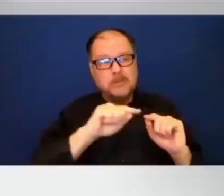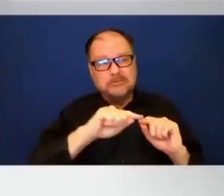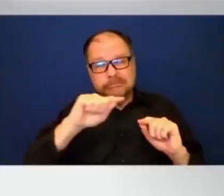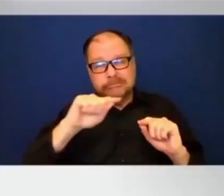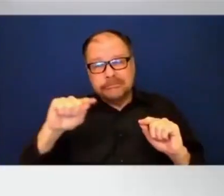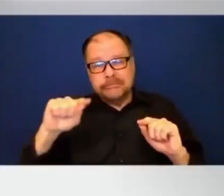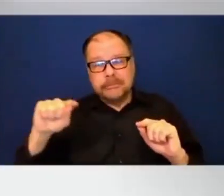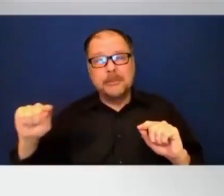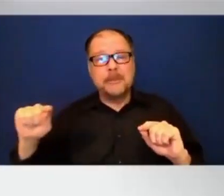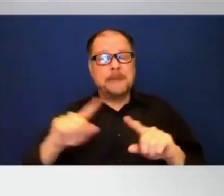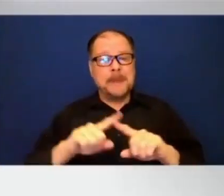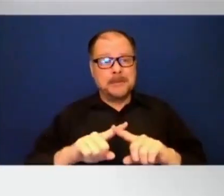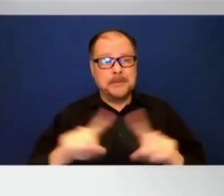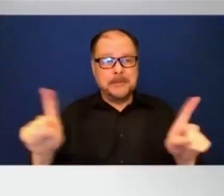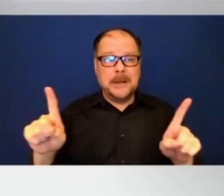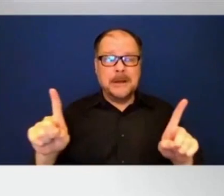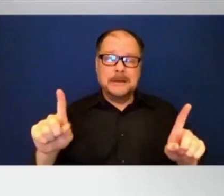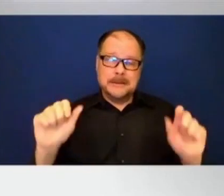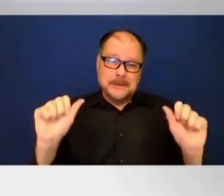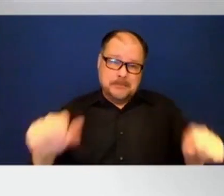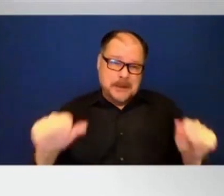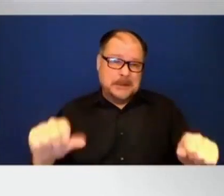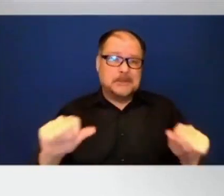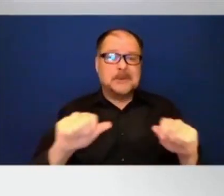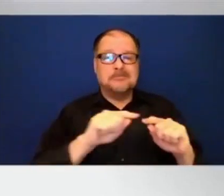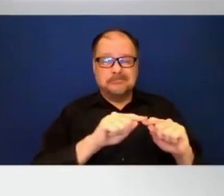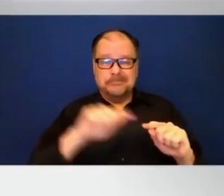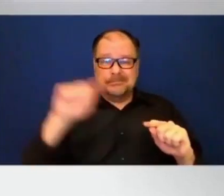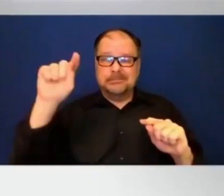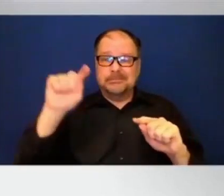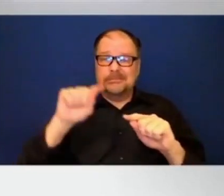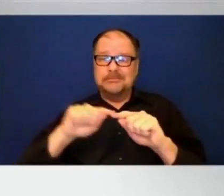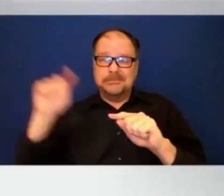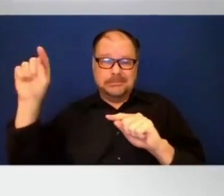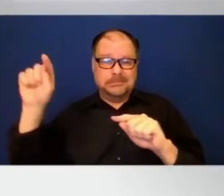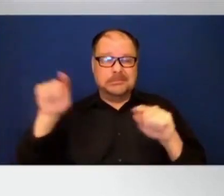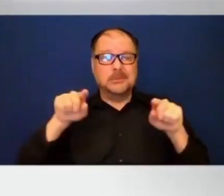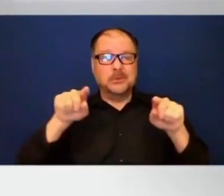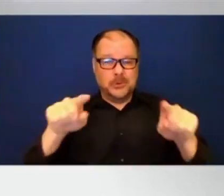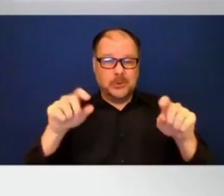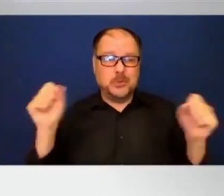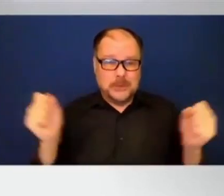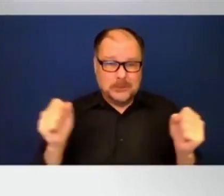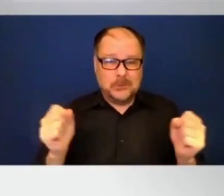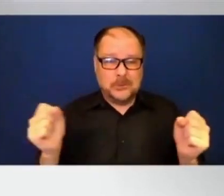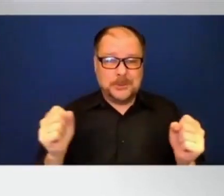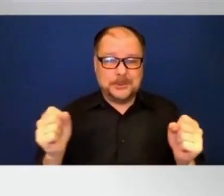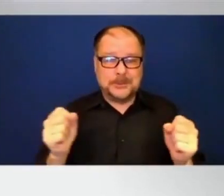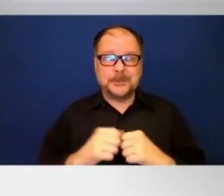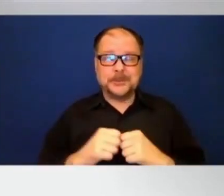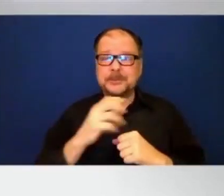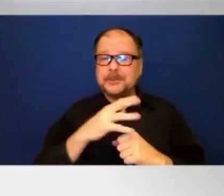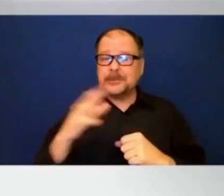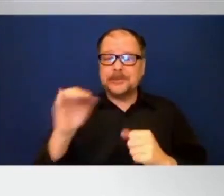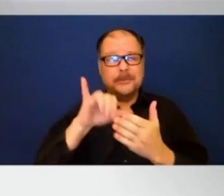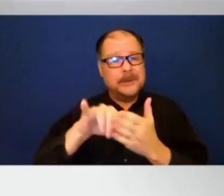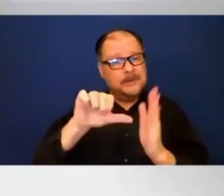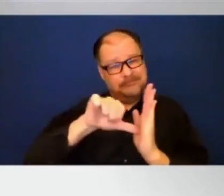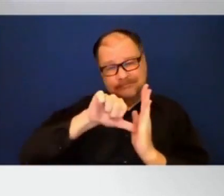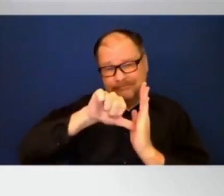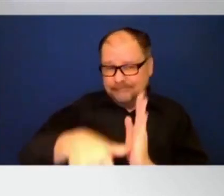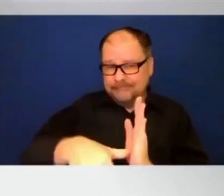anticipate potentially seeing some increases over this period of time. And that just reemphasizes the